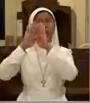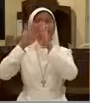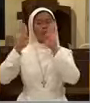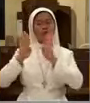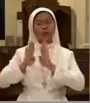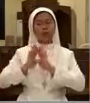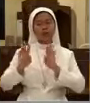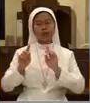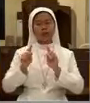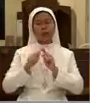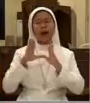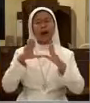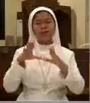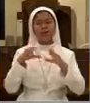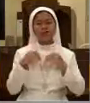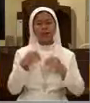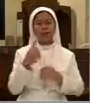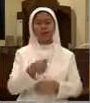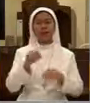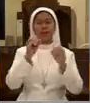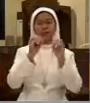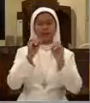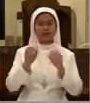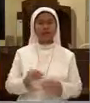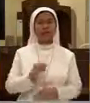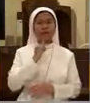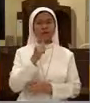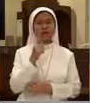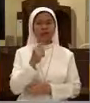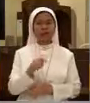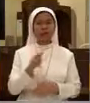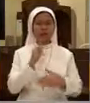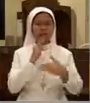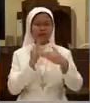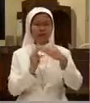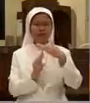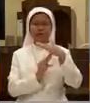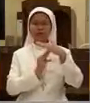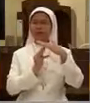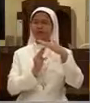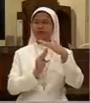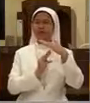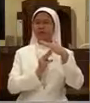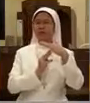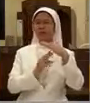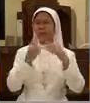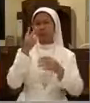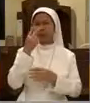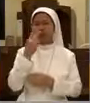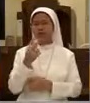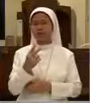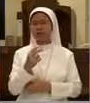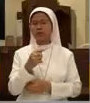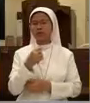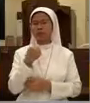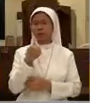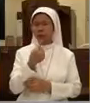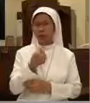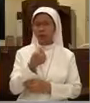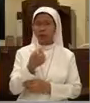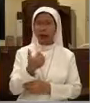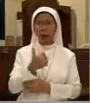is the mysterious witness that the non-believers could give to us.